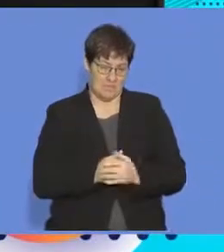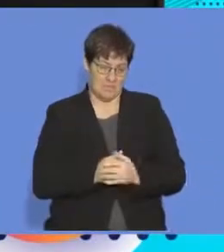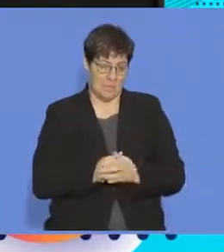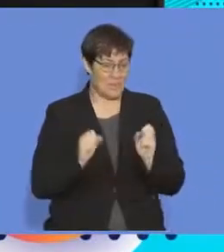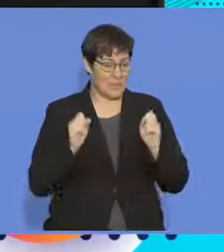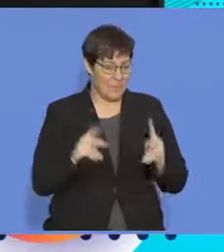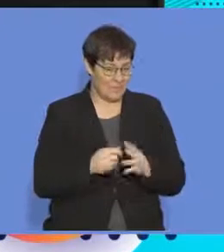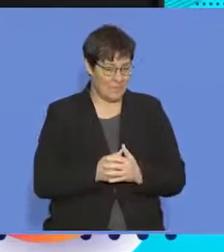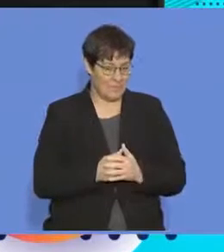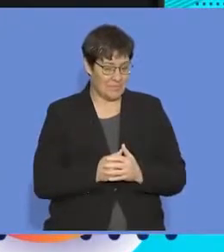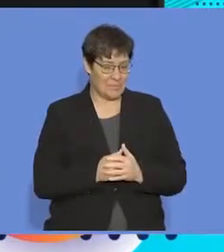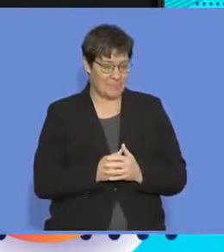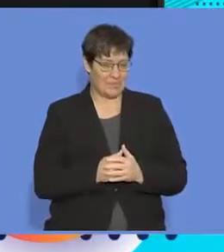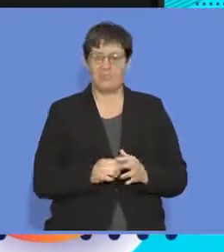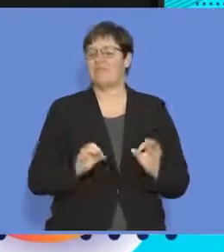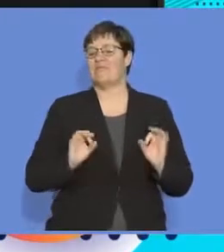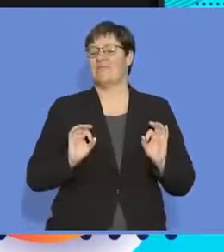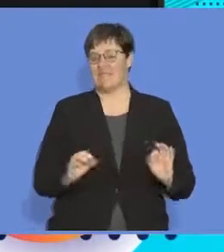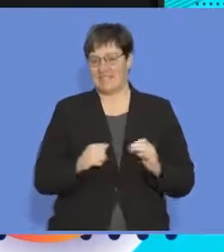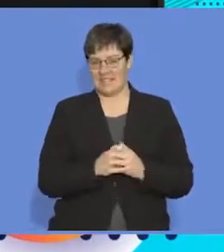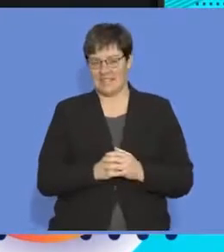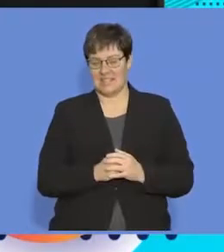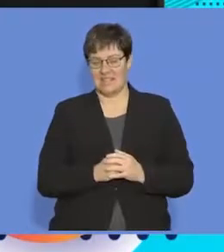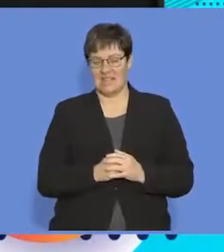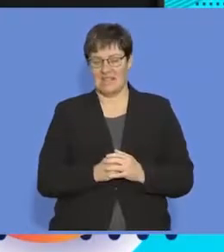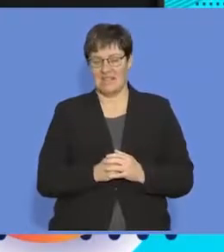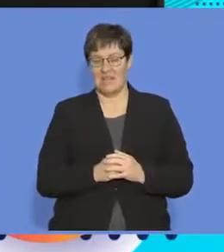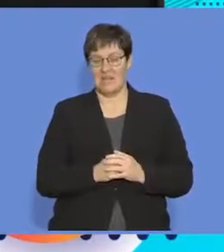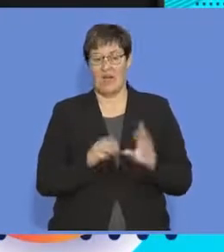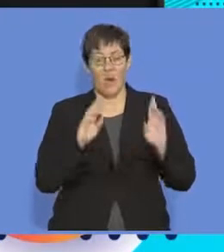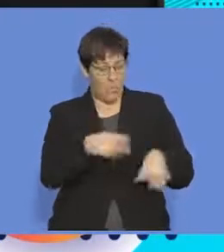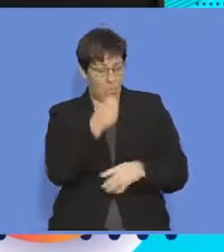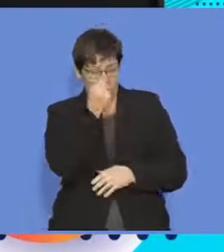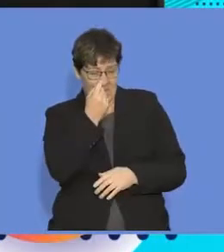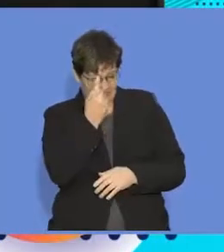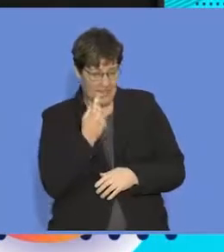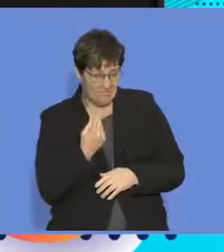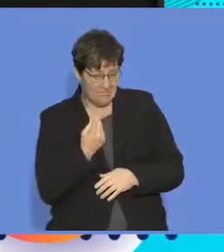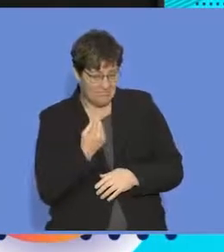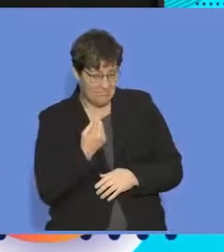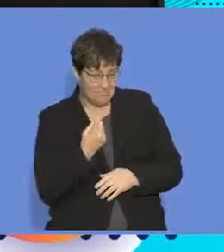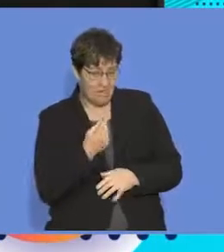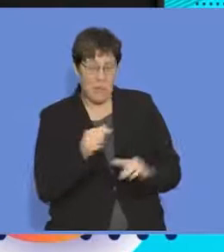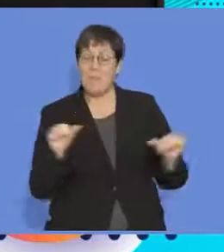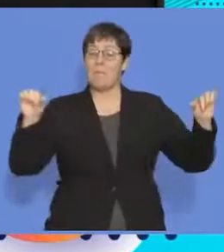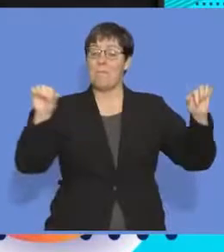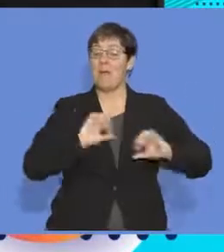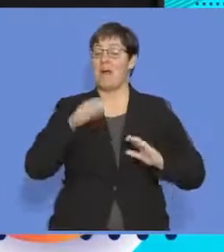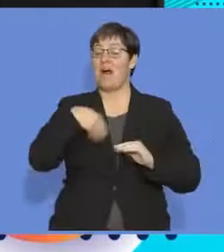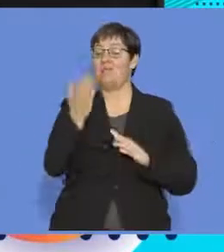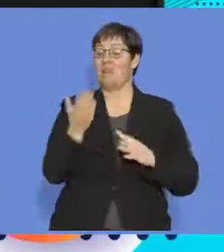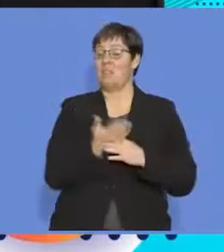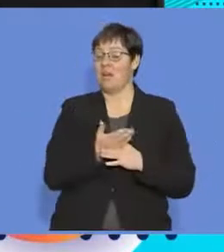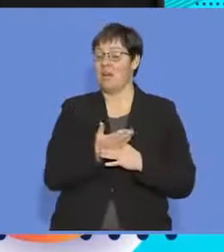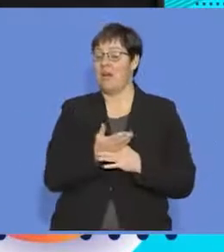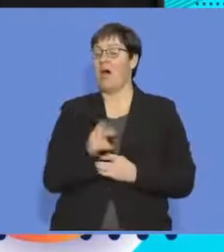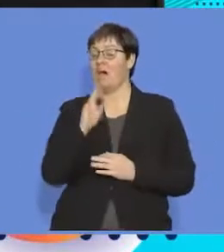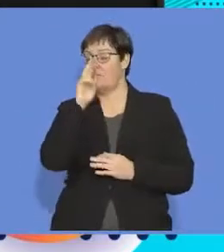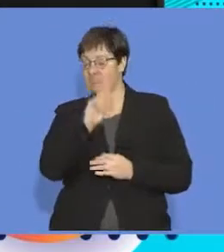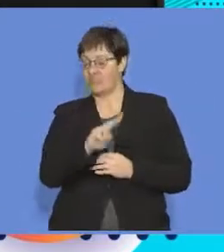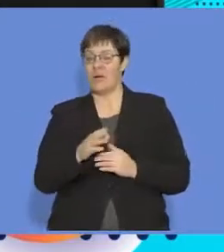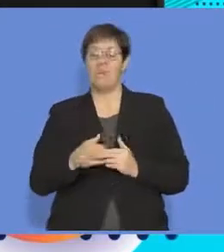simultaneously. Okay. Fantastic, guys. Okay. I hope this makes sense a little bit. When we come back after